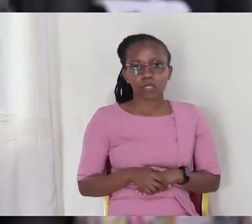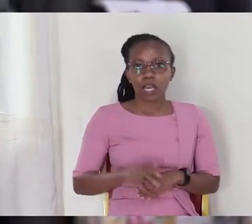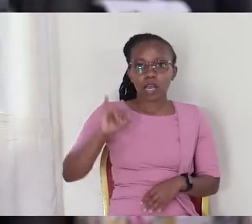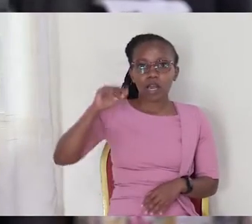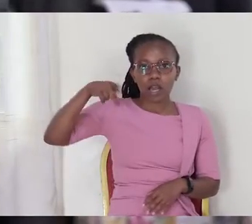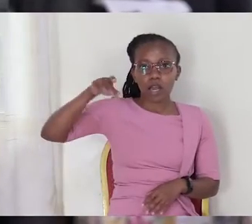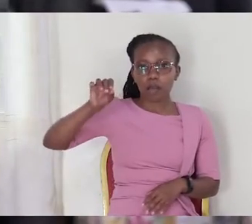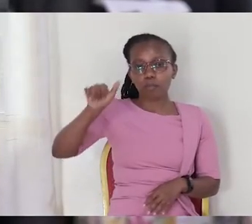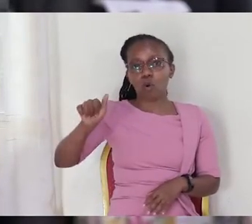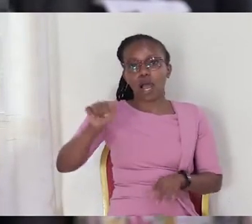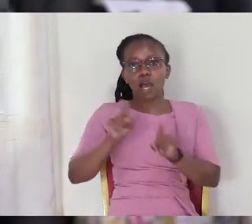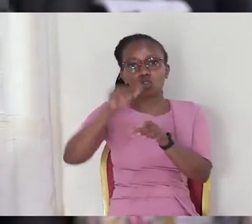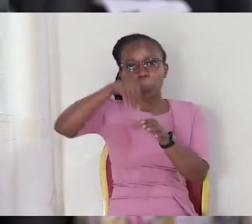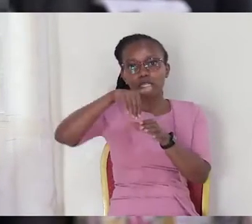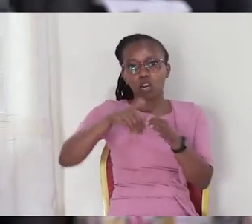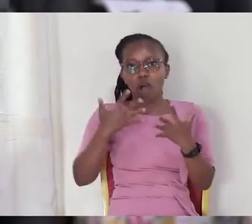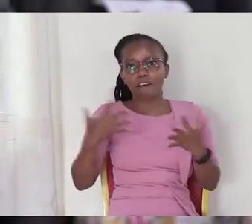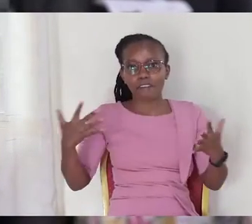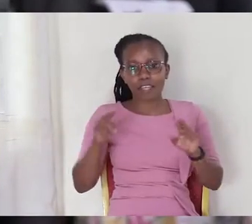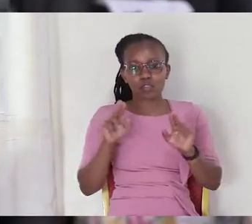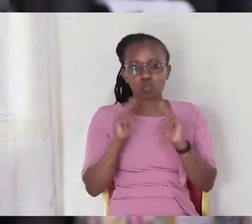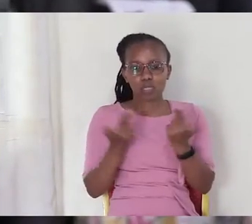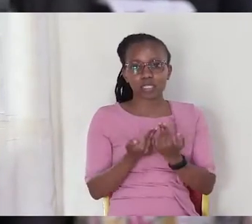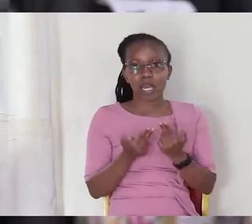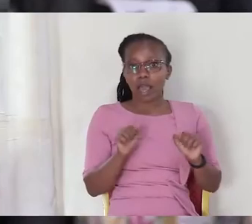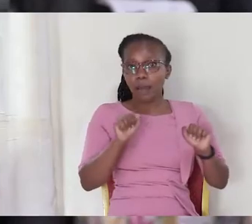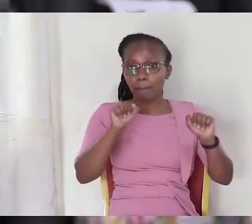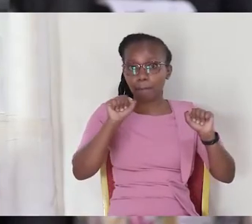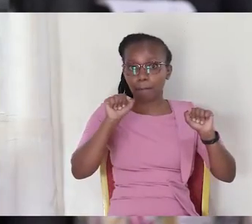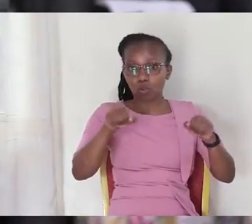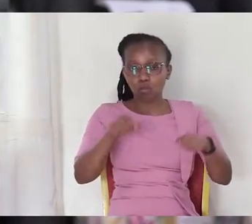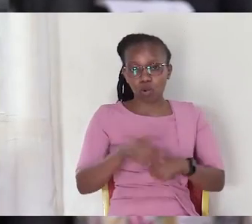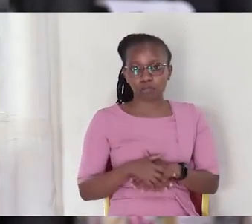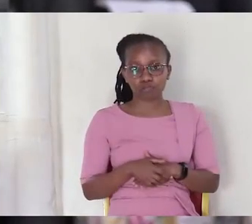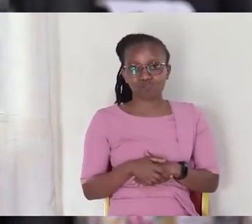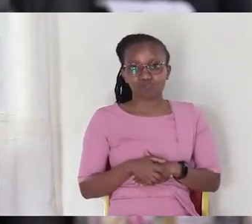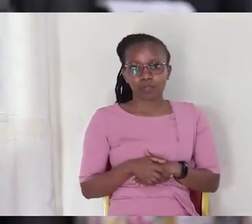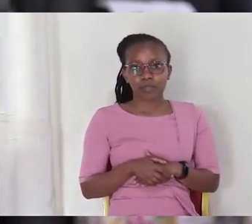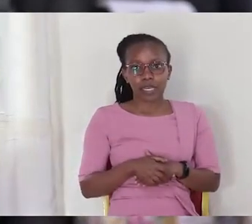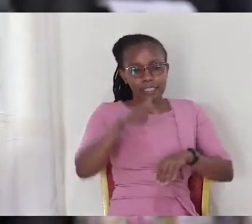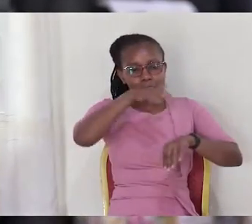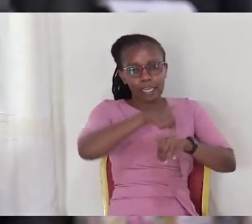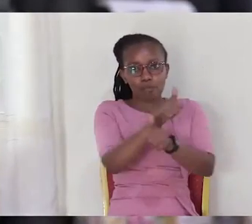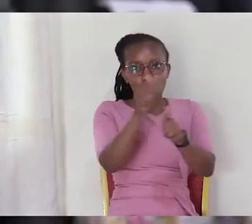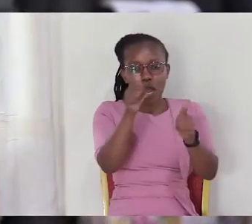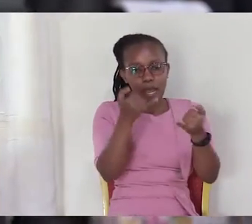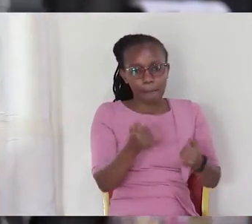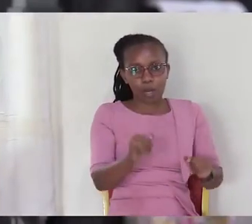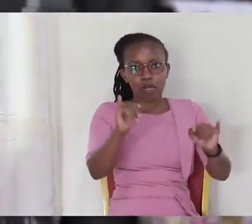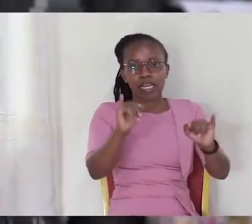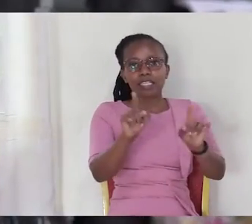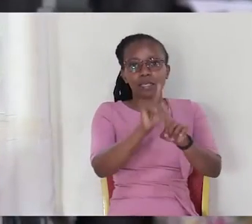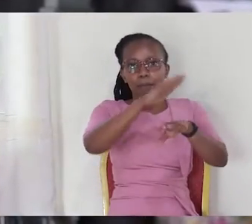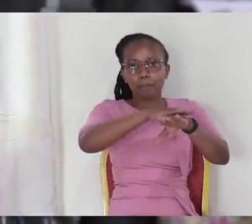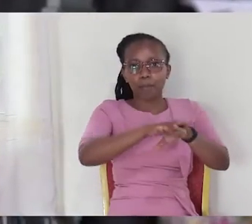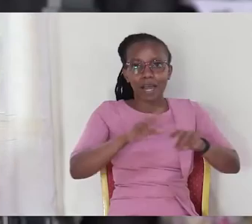IPOA and also Idano Affairs Unit, and also therefore be able to carry out timely, independent, and effective